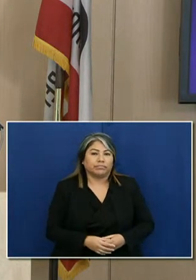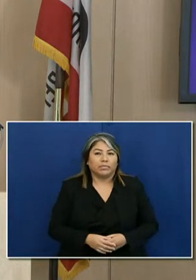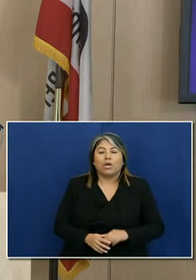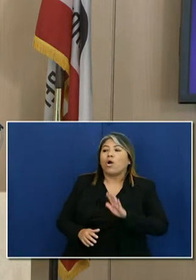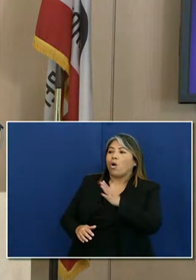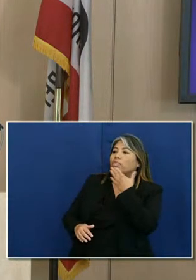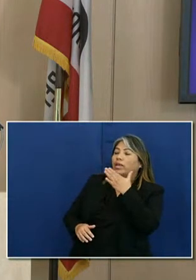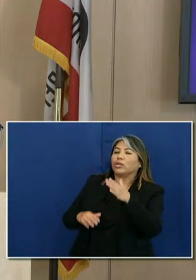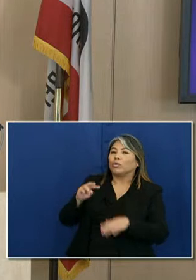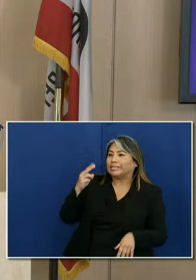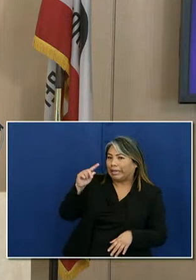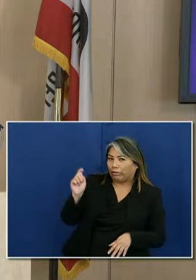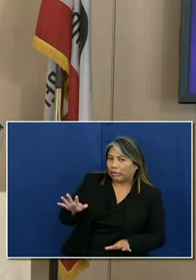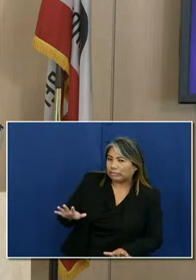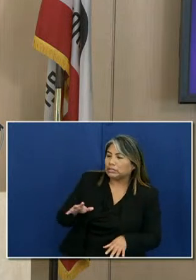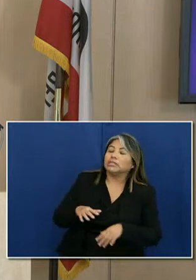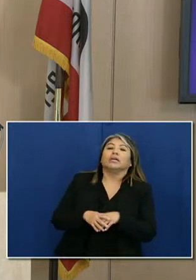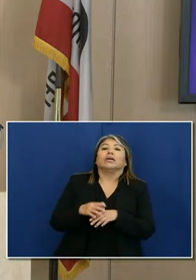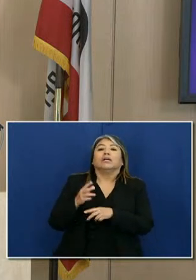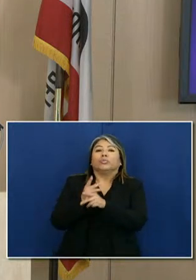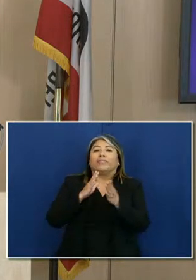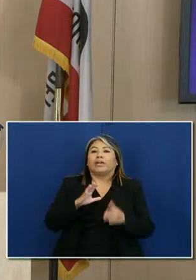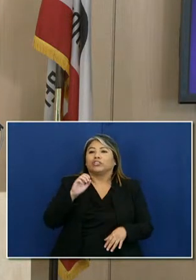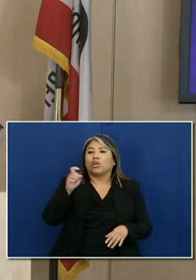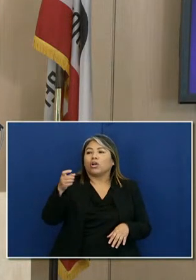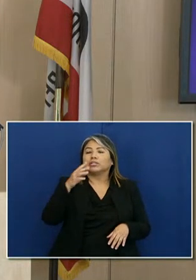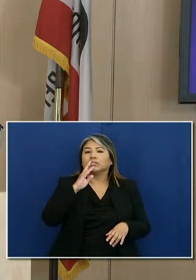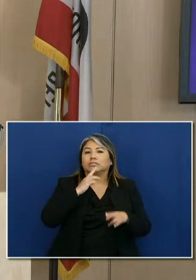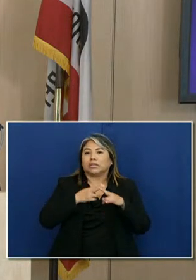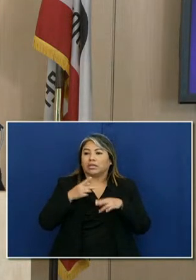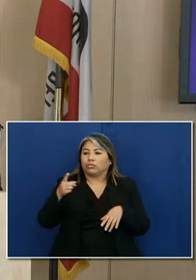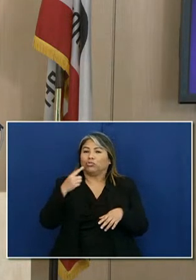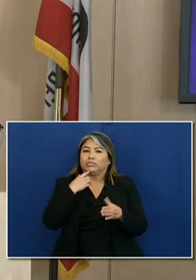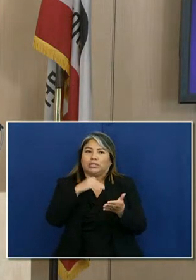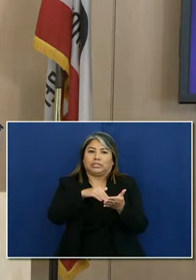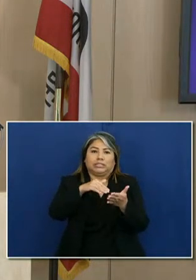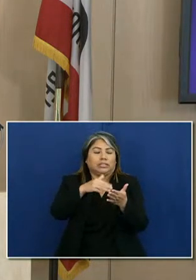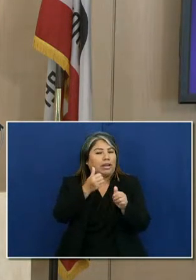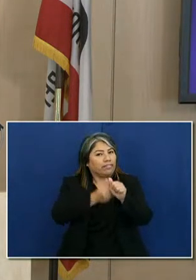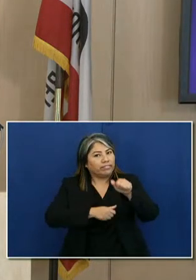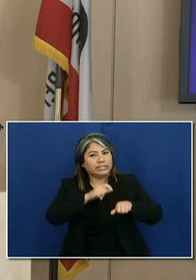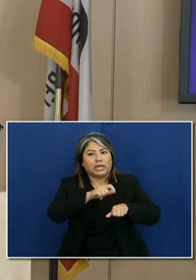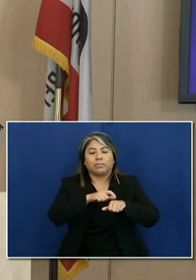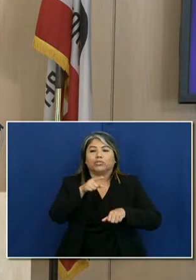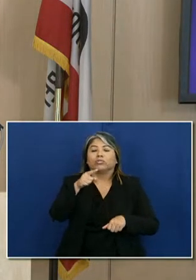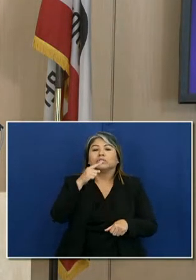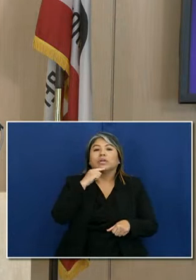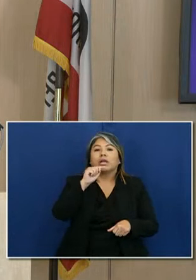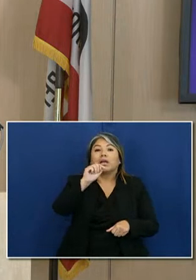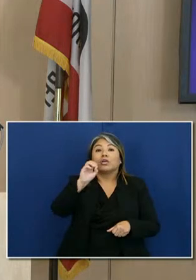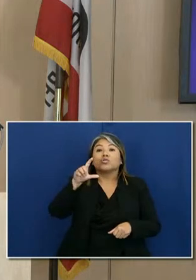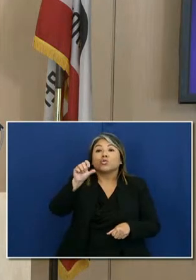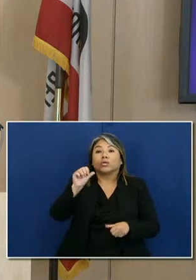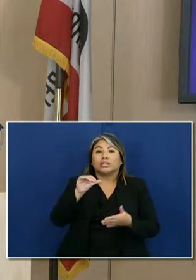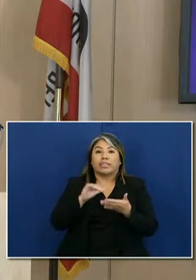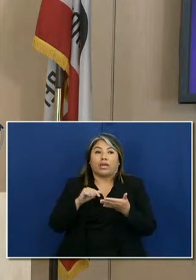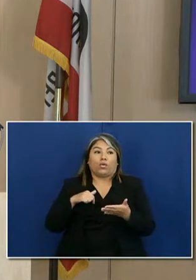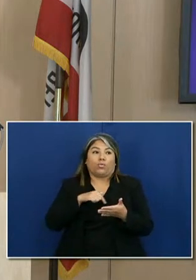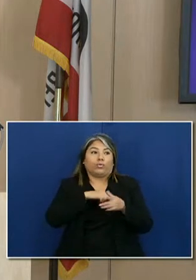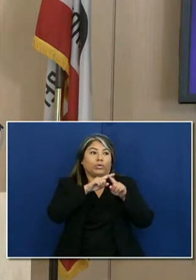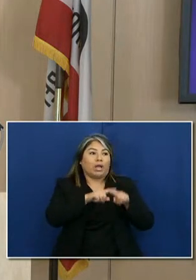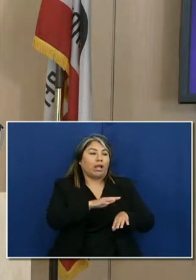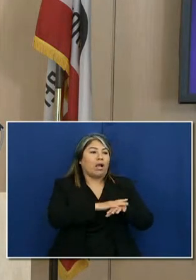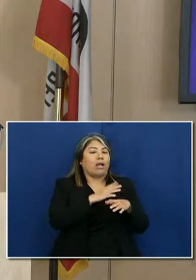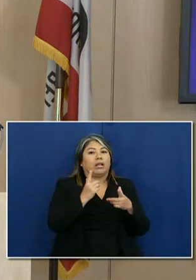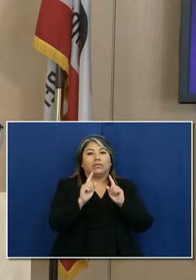Thank you. And my second question is, Supervisor Cox said it, you reiterate it every single time, these tools that we're continuing to rely on, face